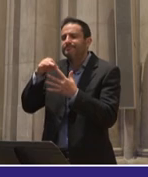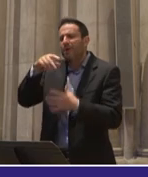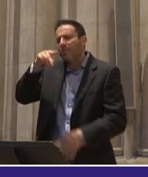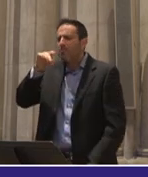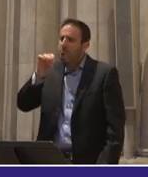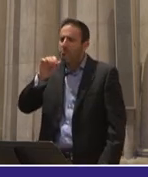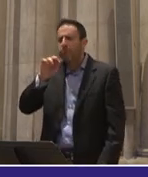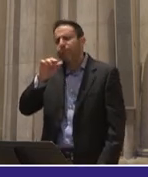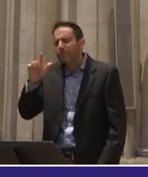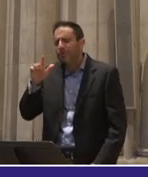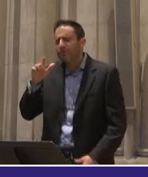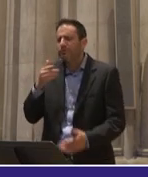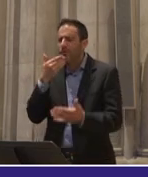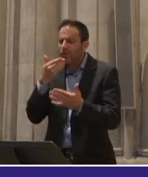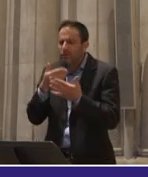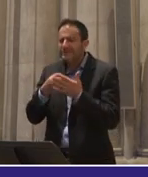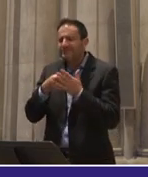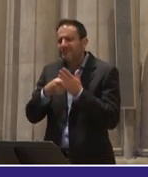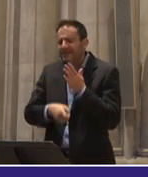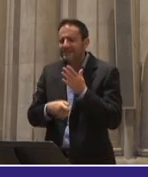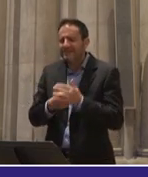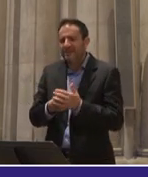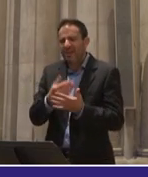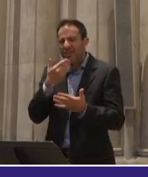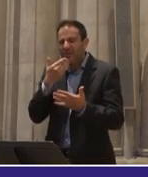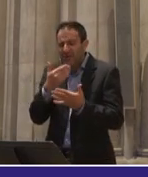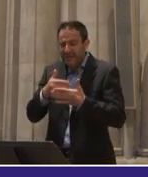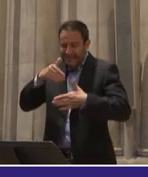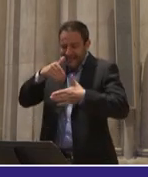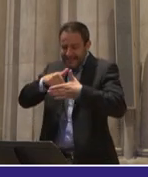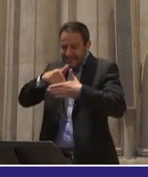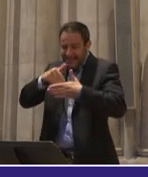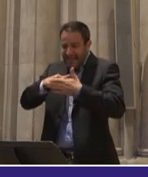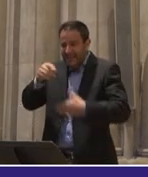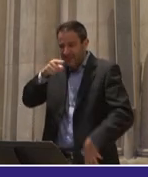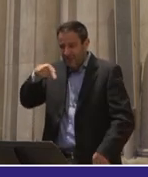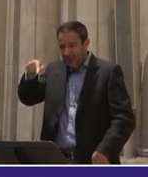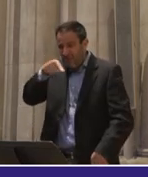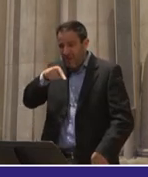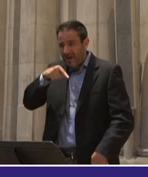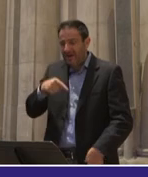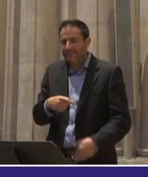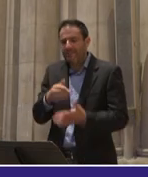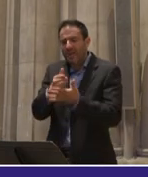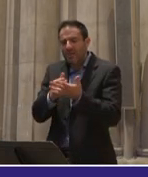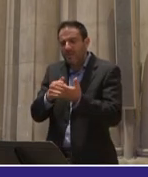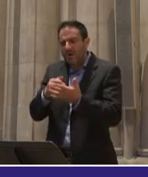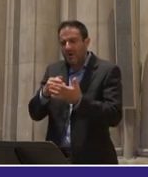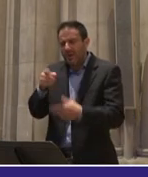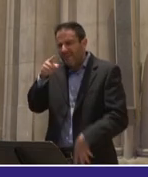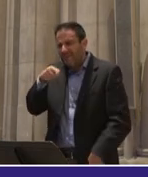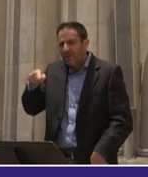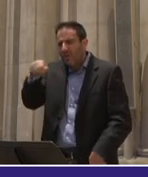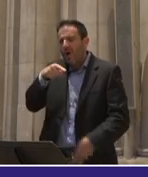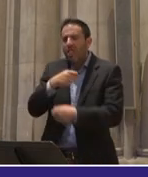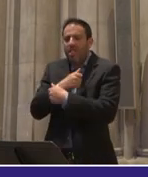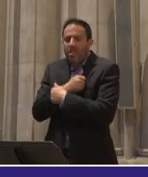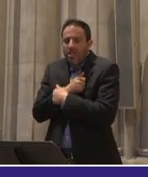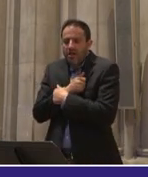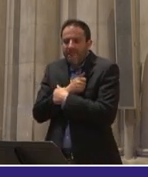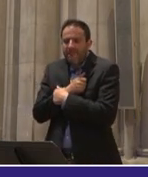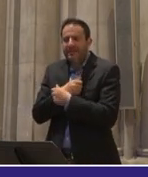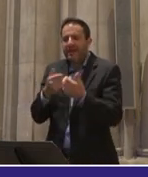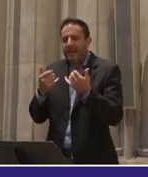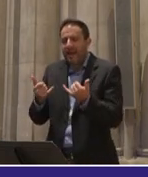right? So that goodness in you, that part of you that you love, that brings me now to